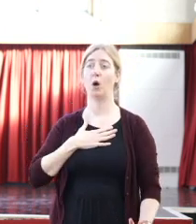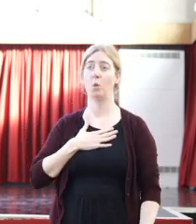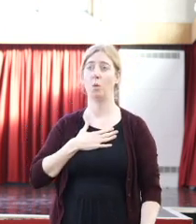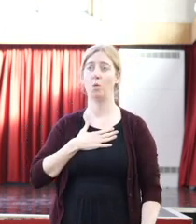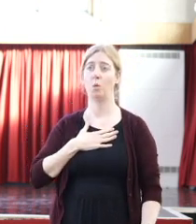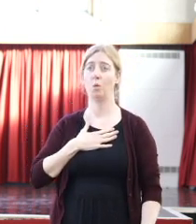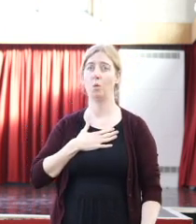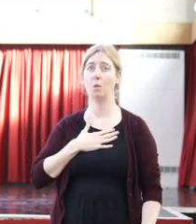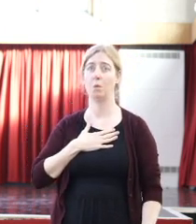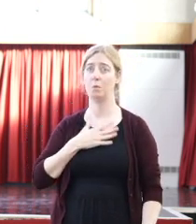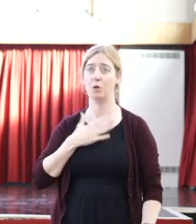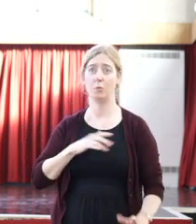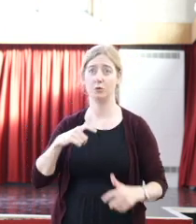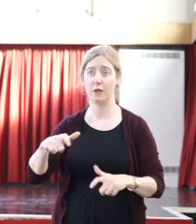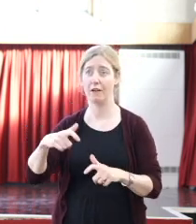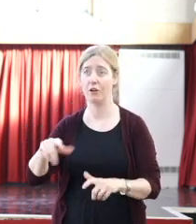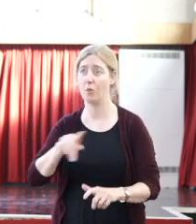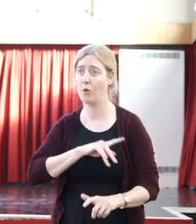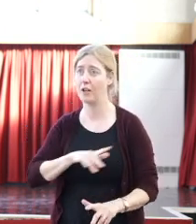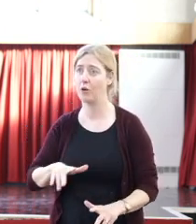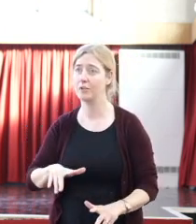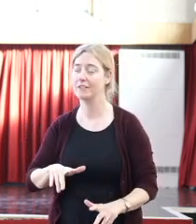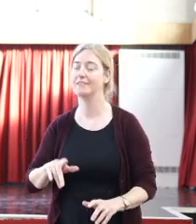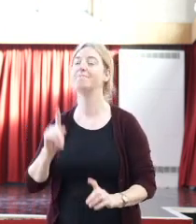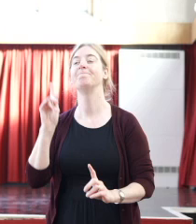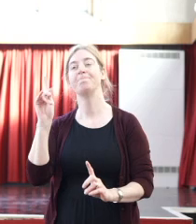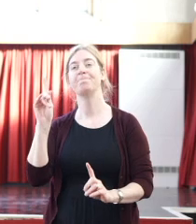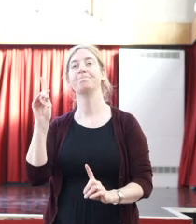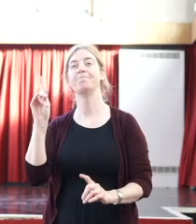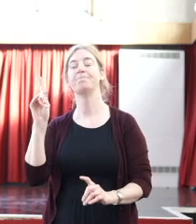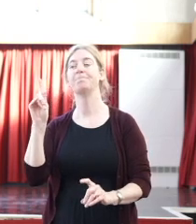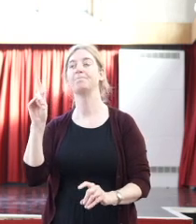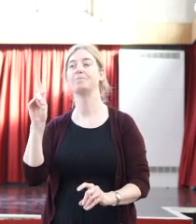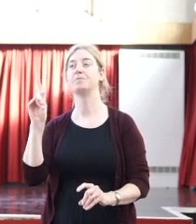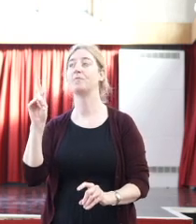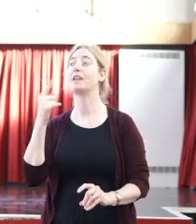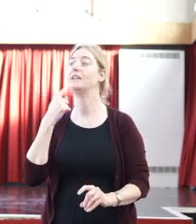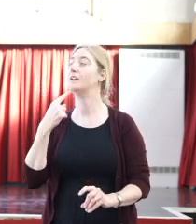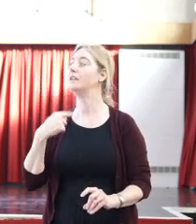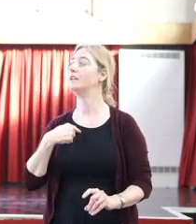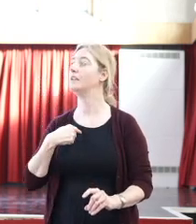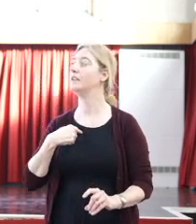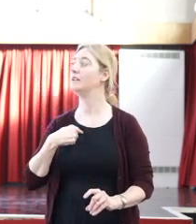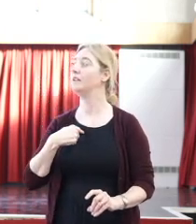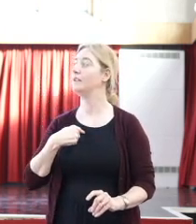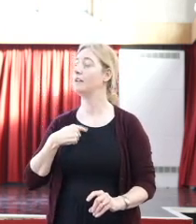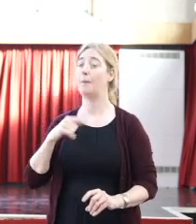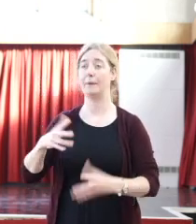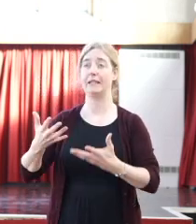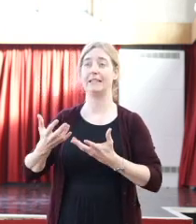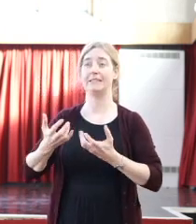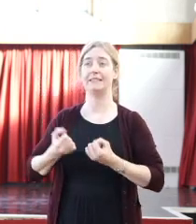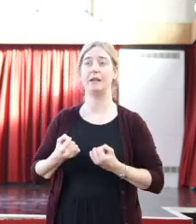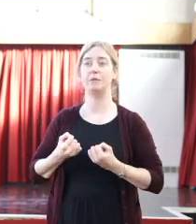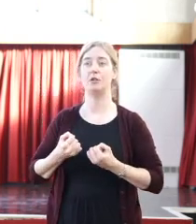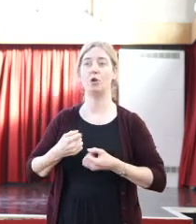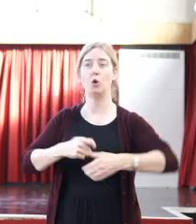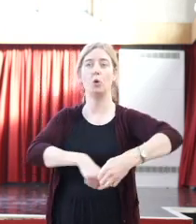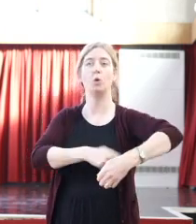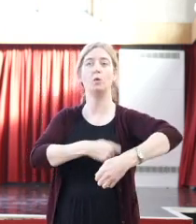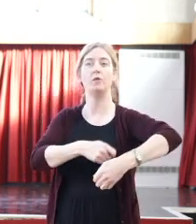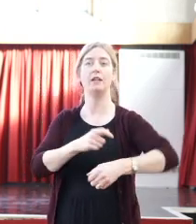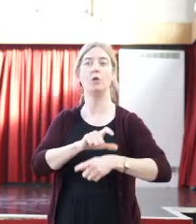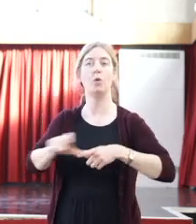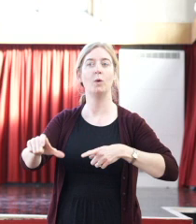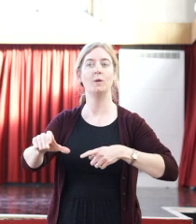anxious and concerned, but he expanded. He told them that he'd been accepted on a culinary course at